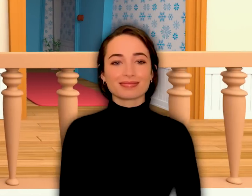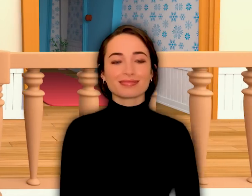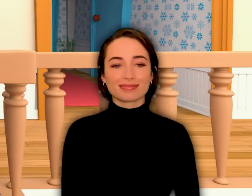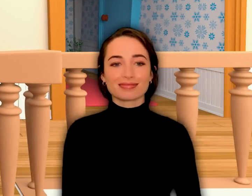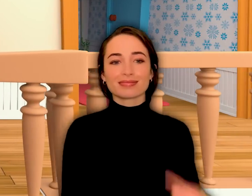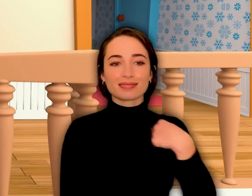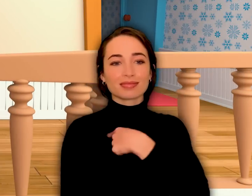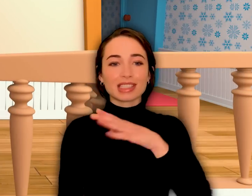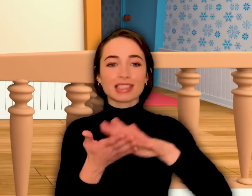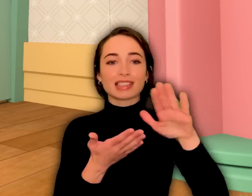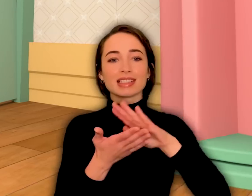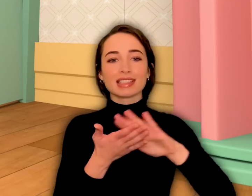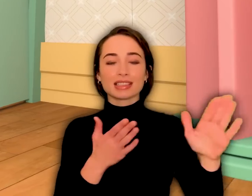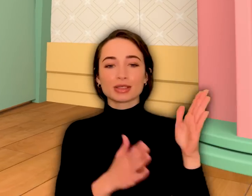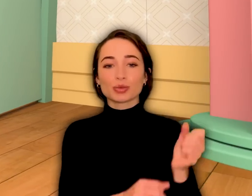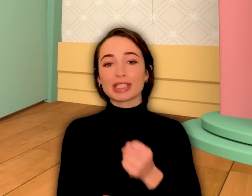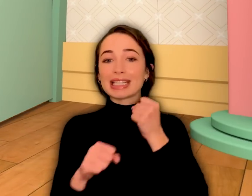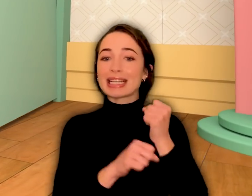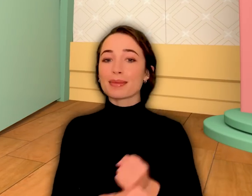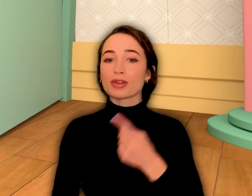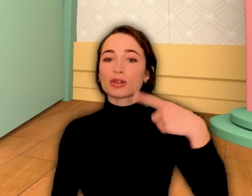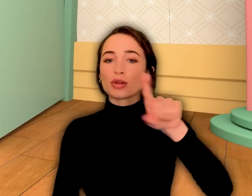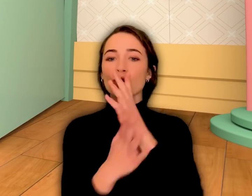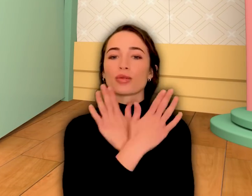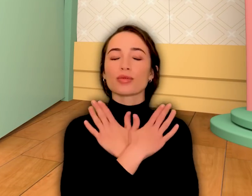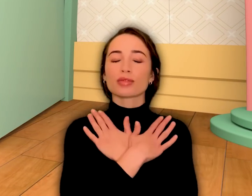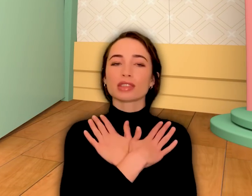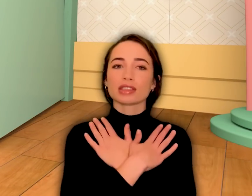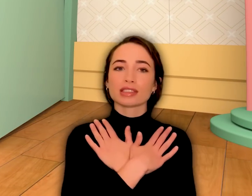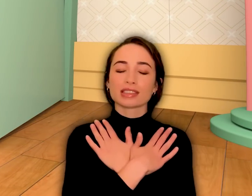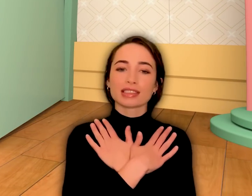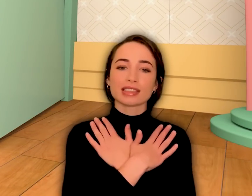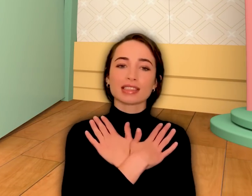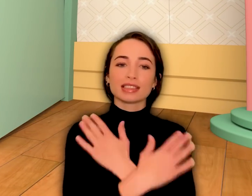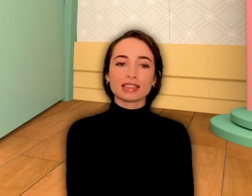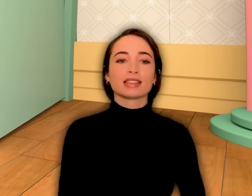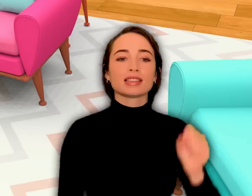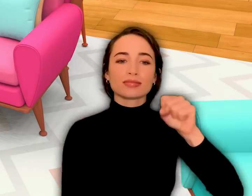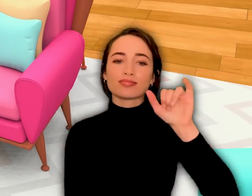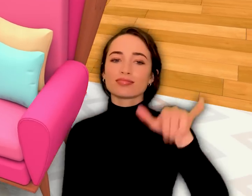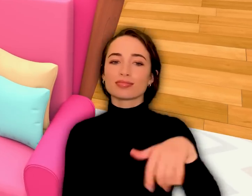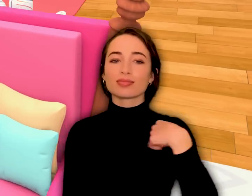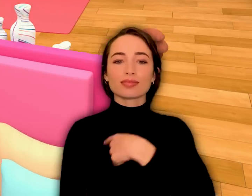through we'll clean and sweep so you can sleep yes that's